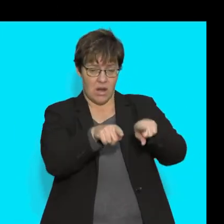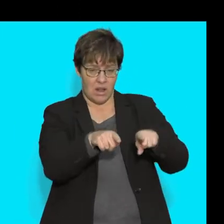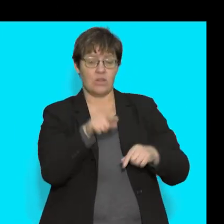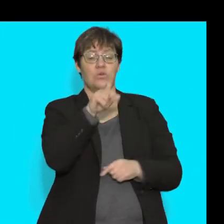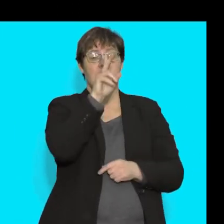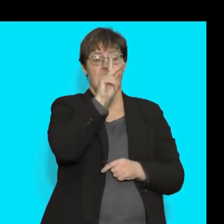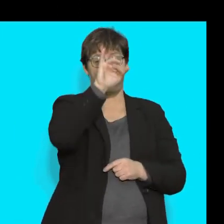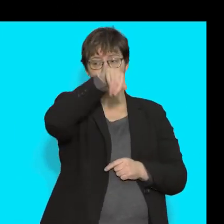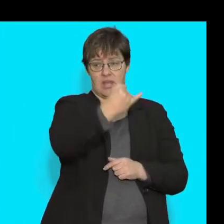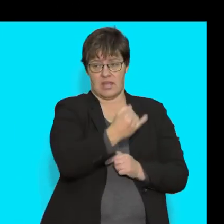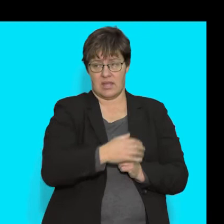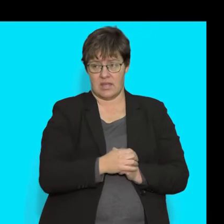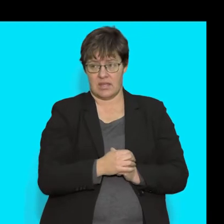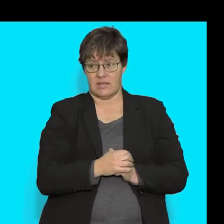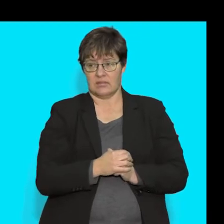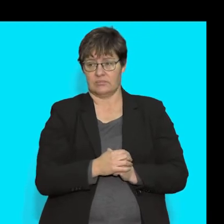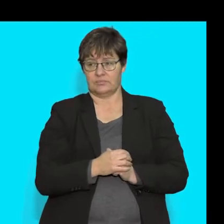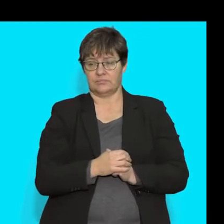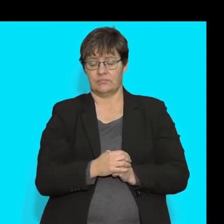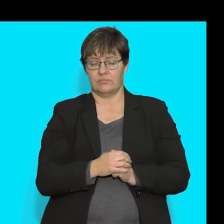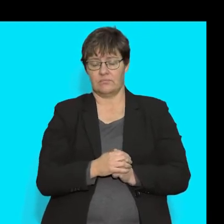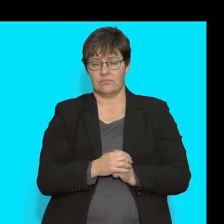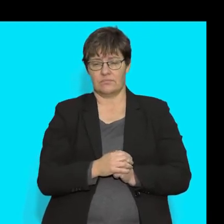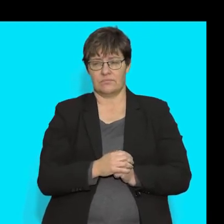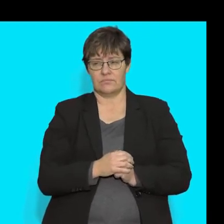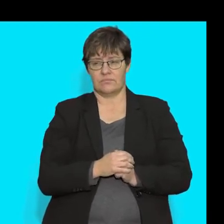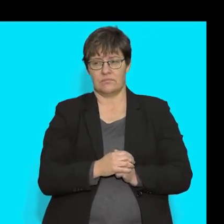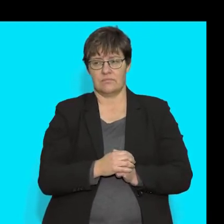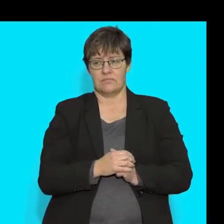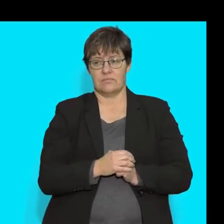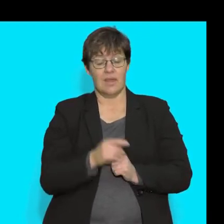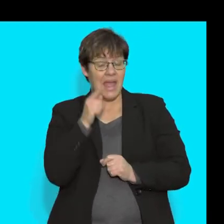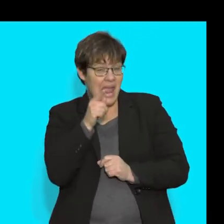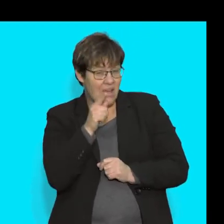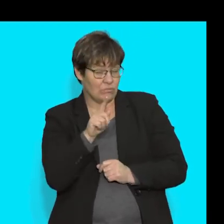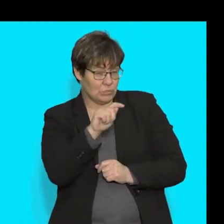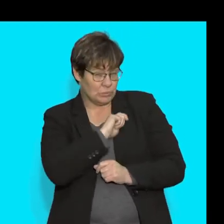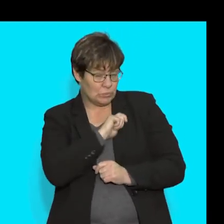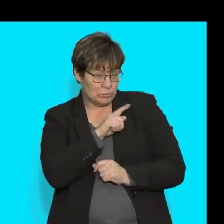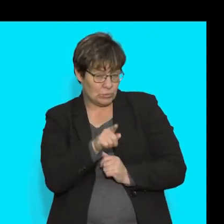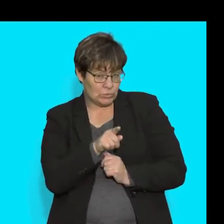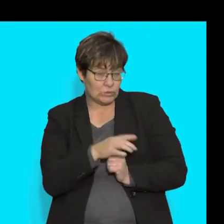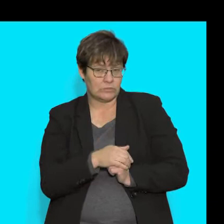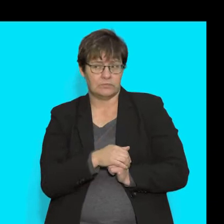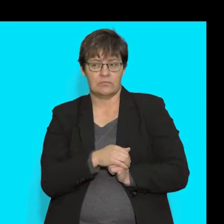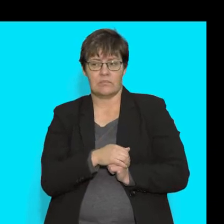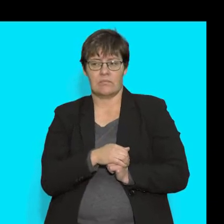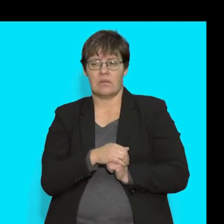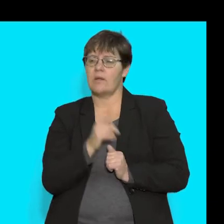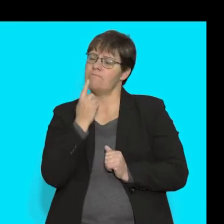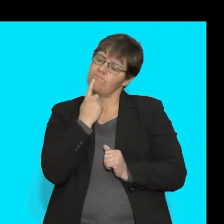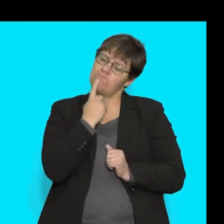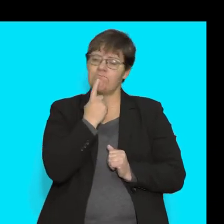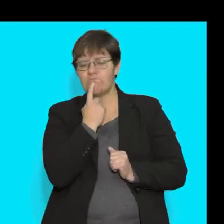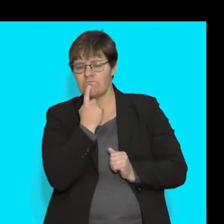to KJ, right? GI is drawn parallel to KJ. If that is the case, it